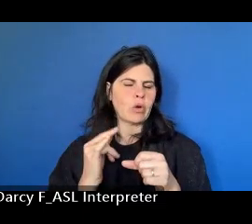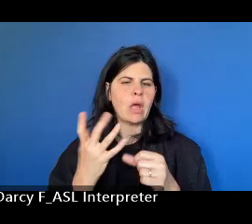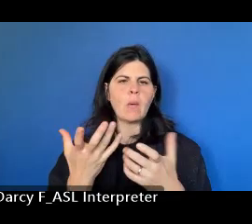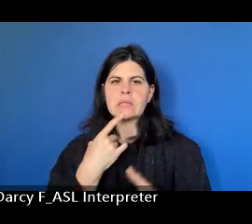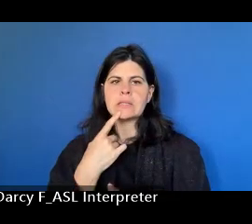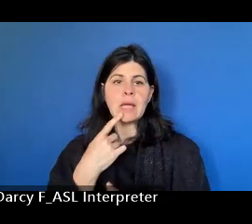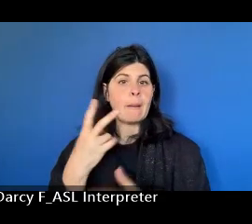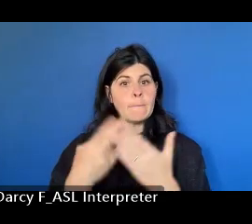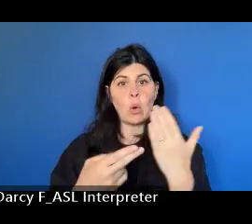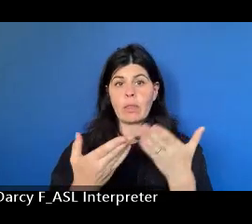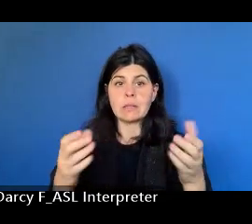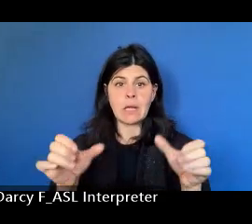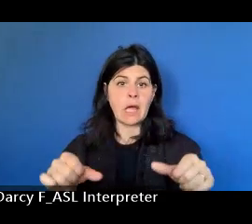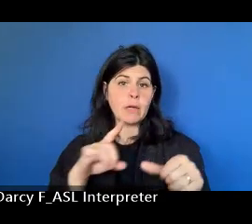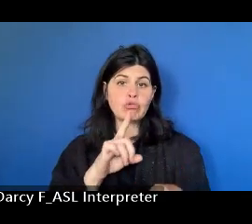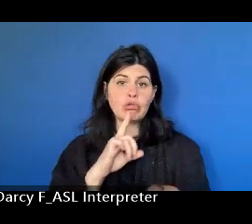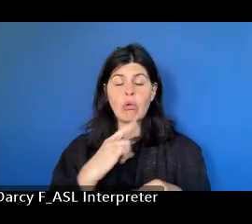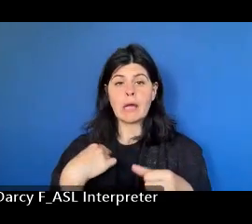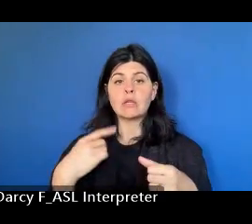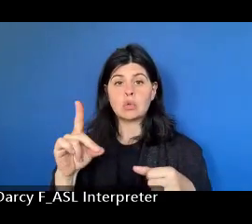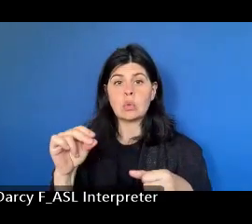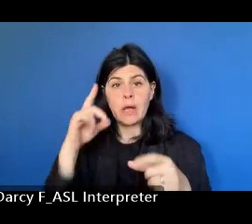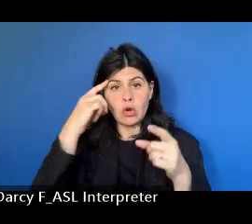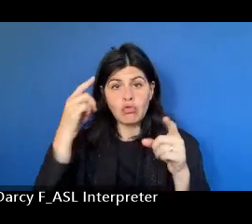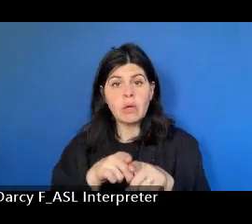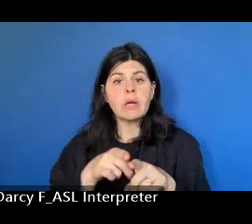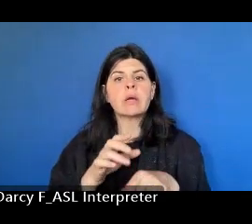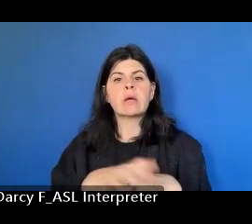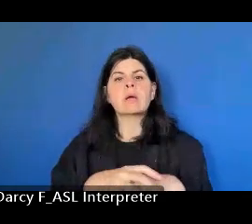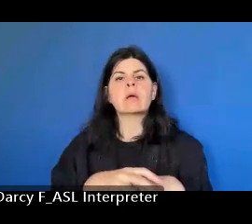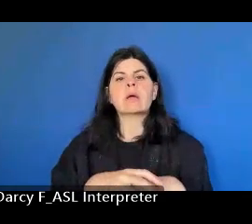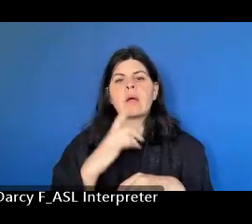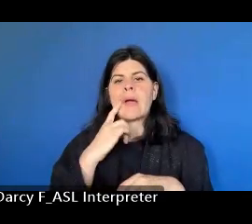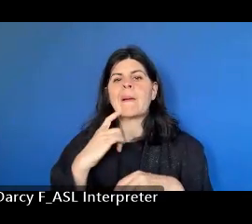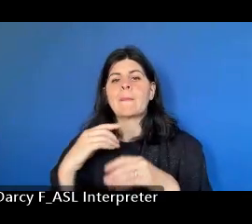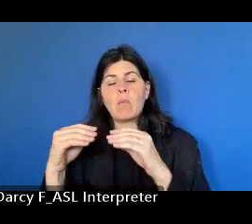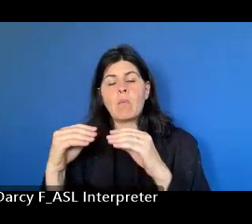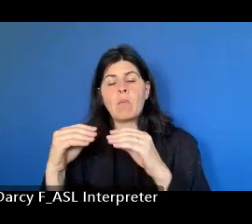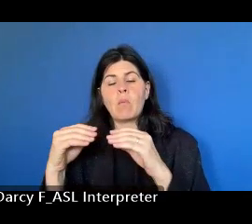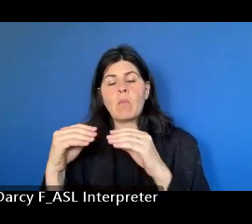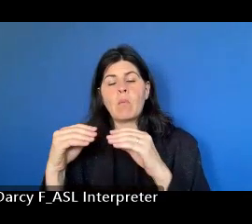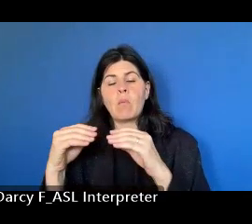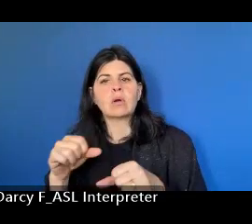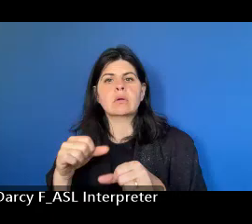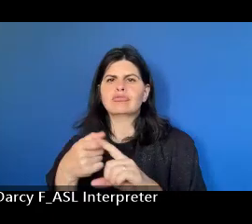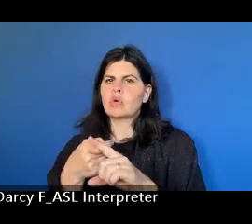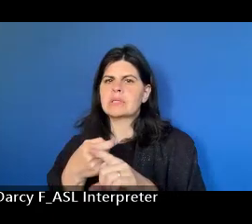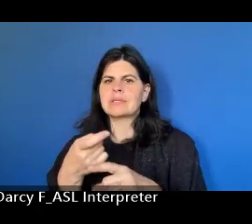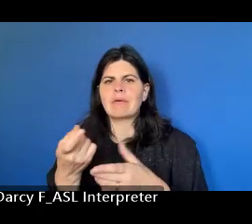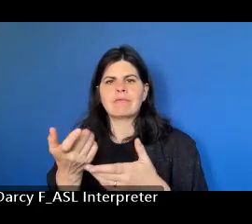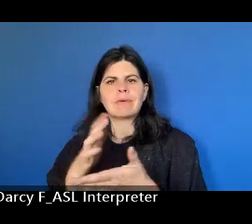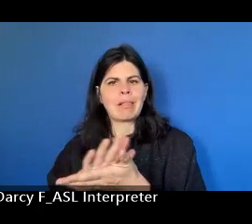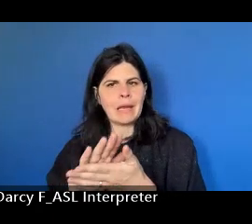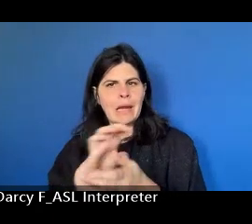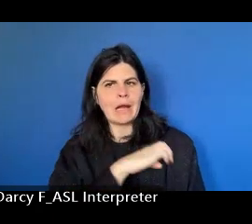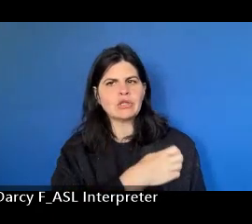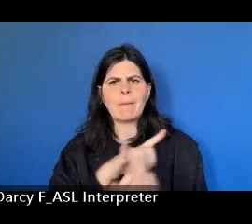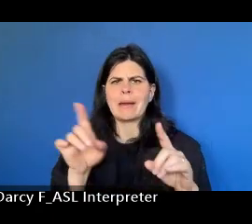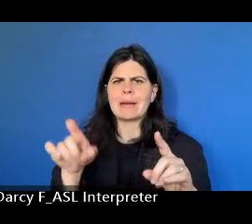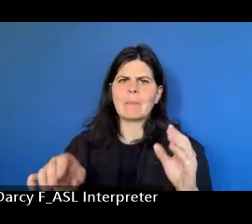can be true. I do agree in more reliable sources of clean energy, but I also think we should have coordination